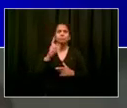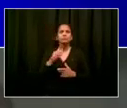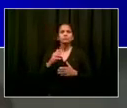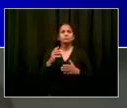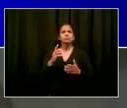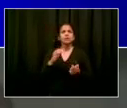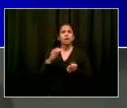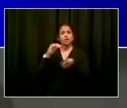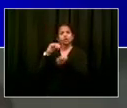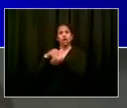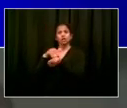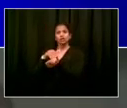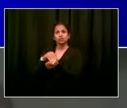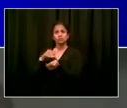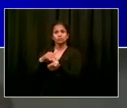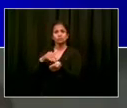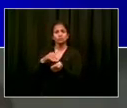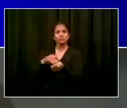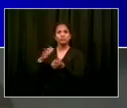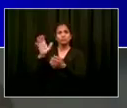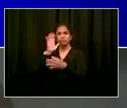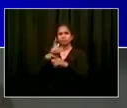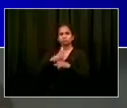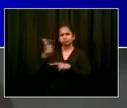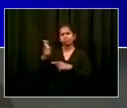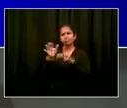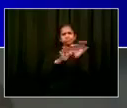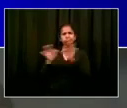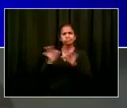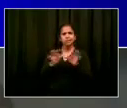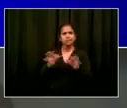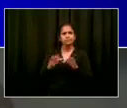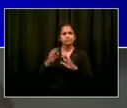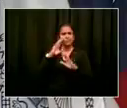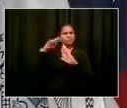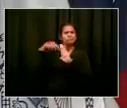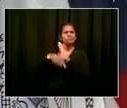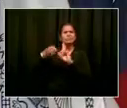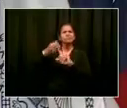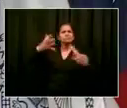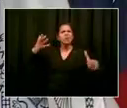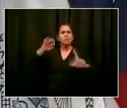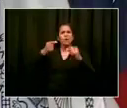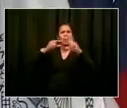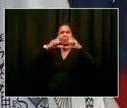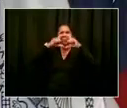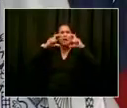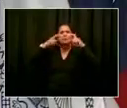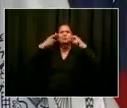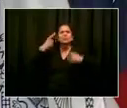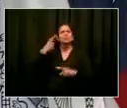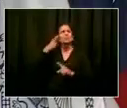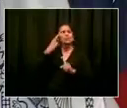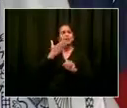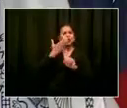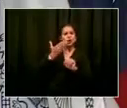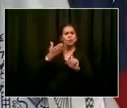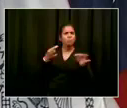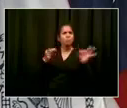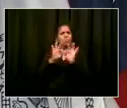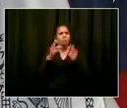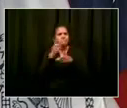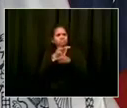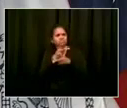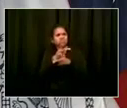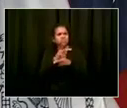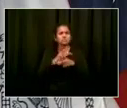the simple power of face coverings, but how important it is to make sure people use them consistently and use them the right way and maintain them